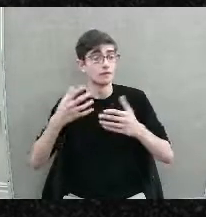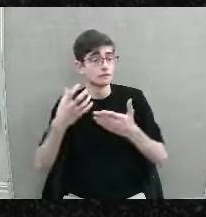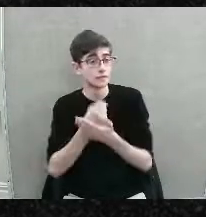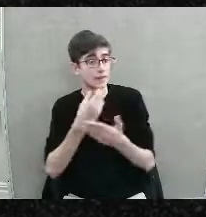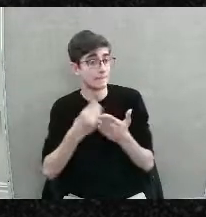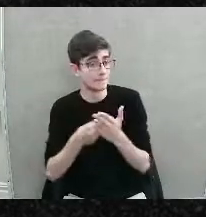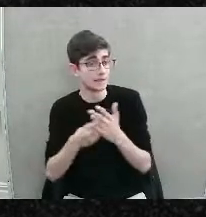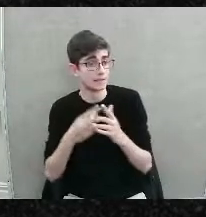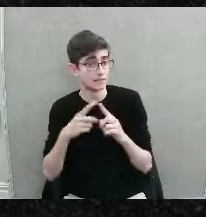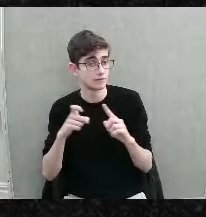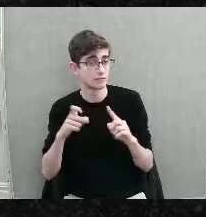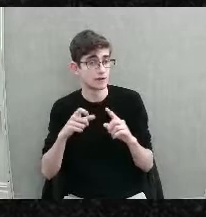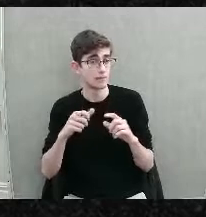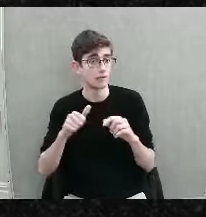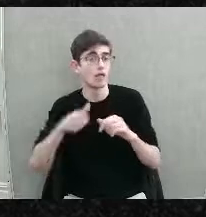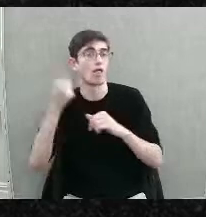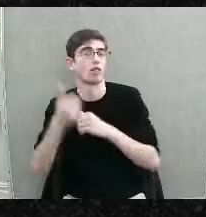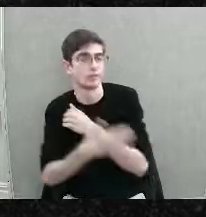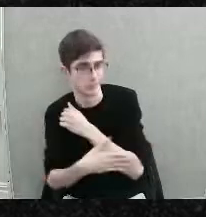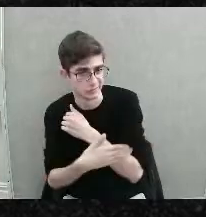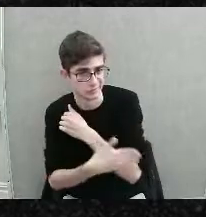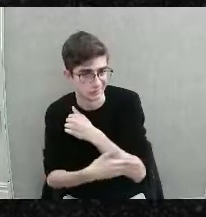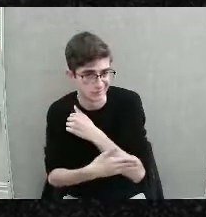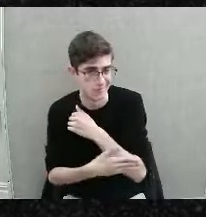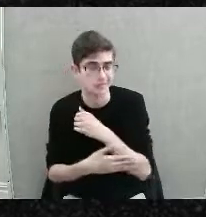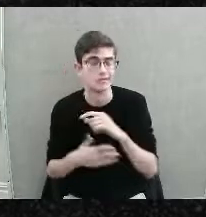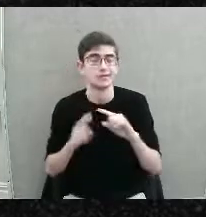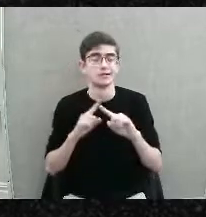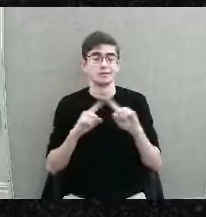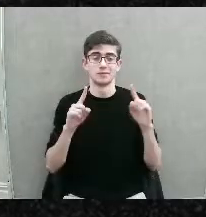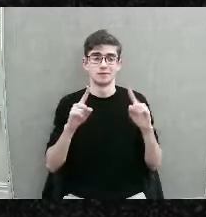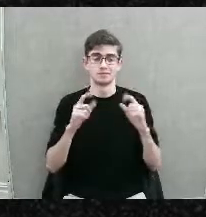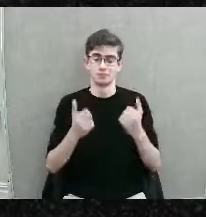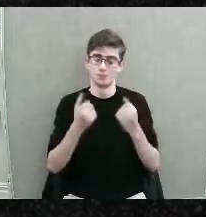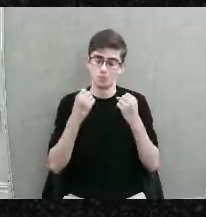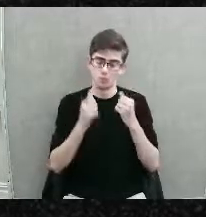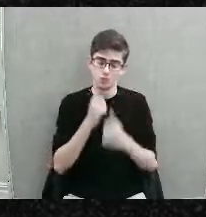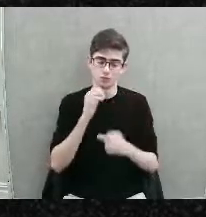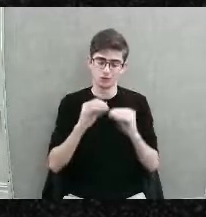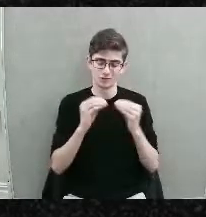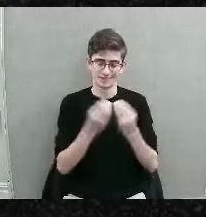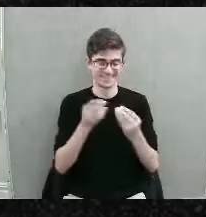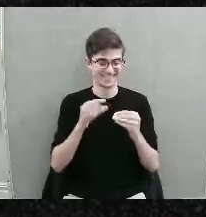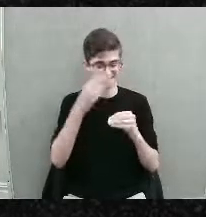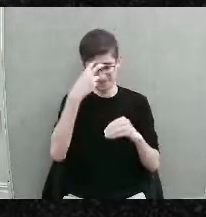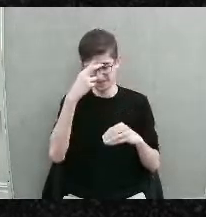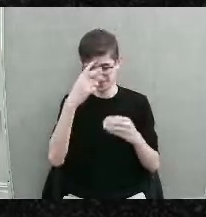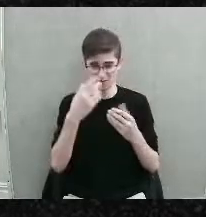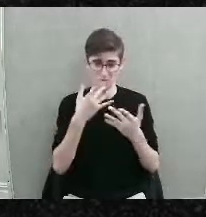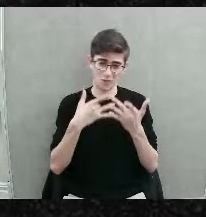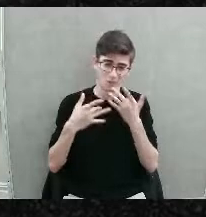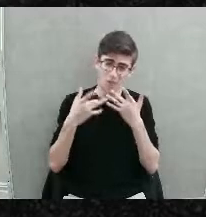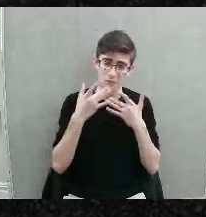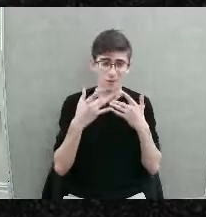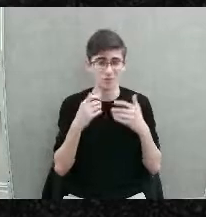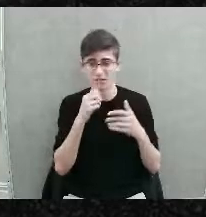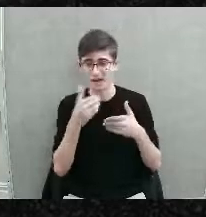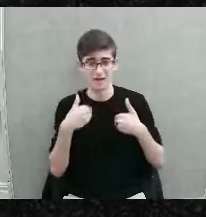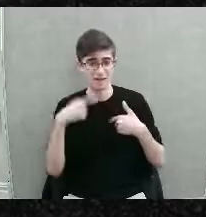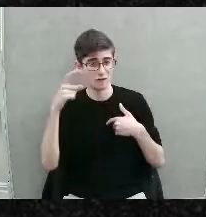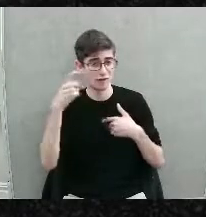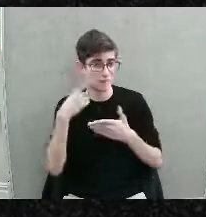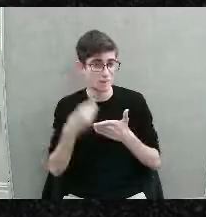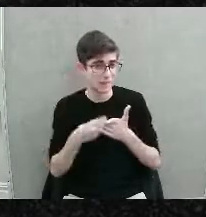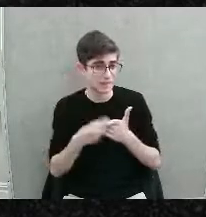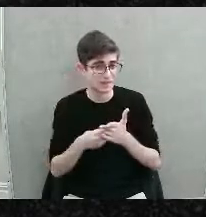from abroad, from somewhere else. So that's the scenery, that's the panorama in Mexico.